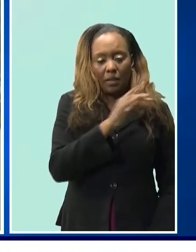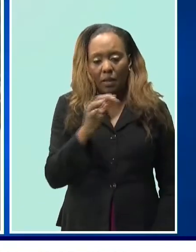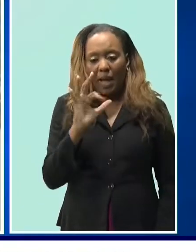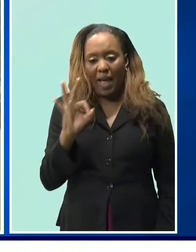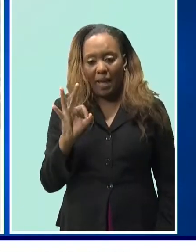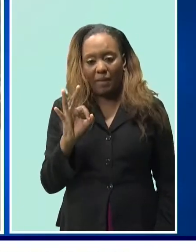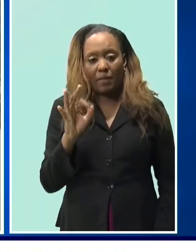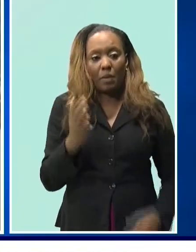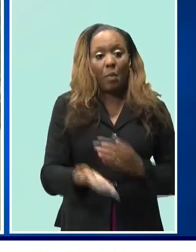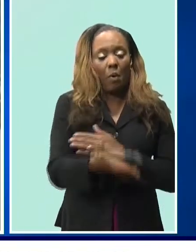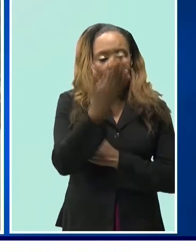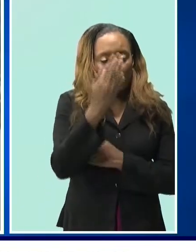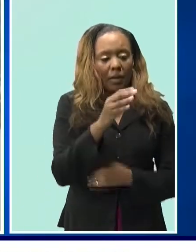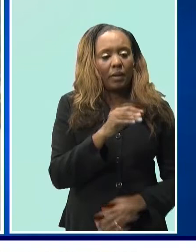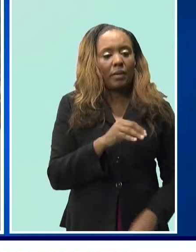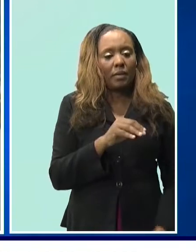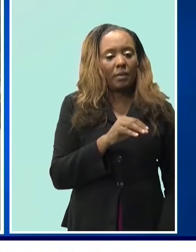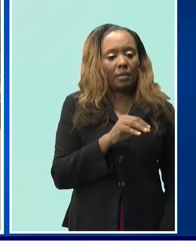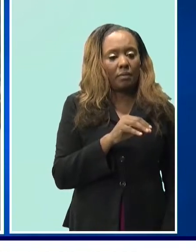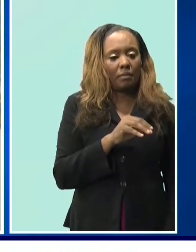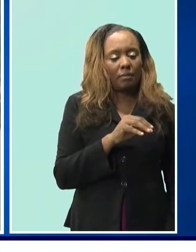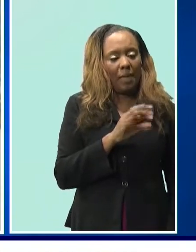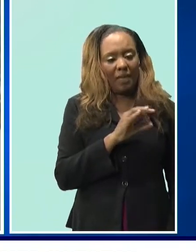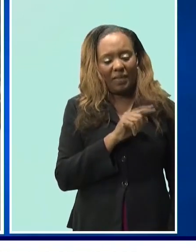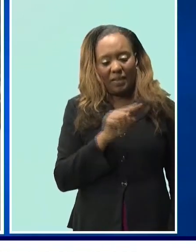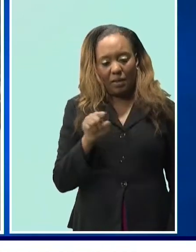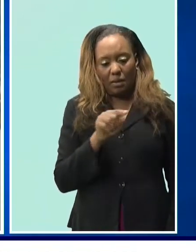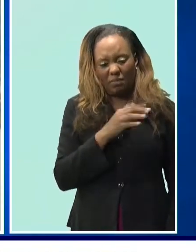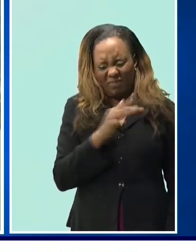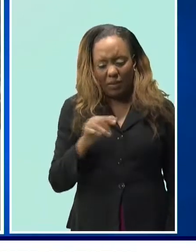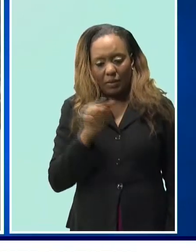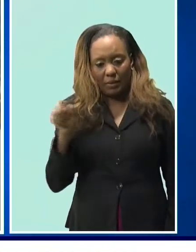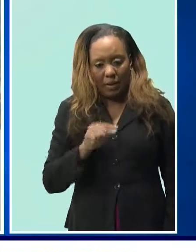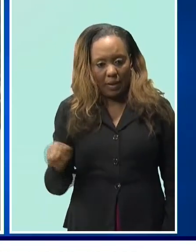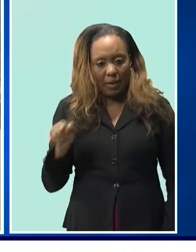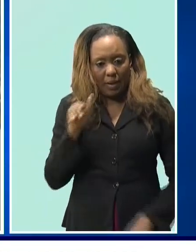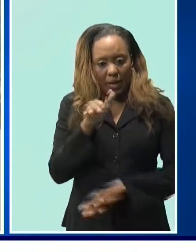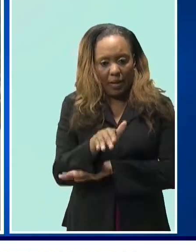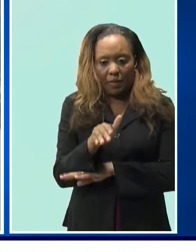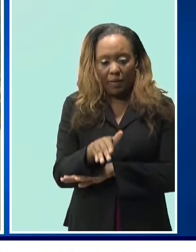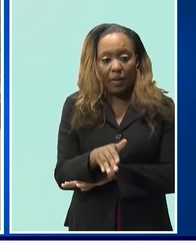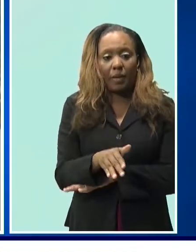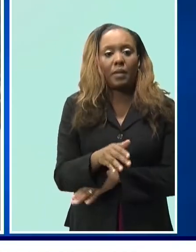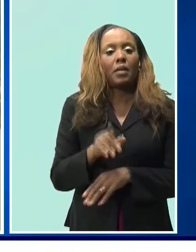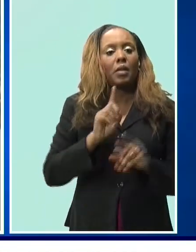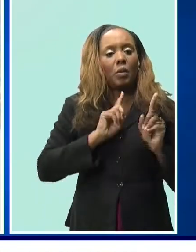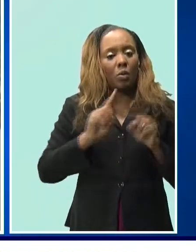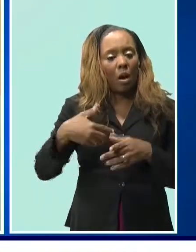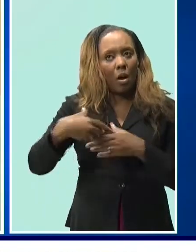to Z or Z in the afternoon, stay at home.